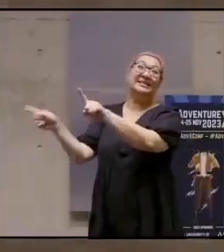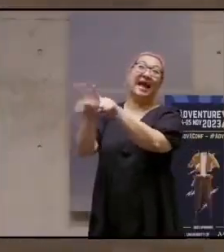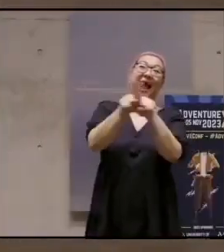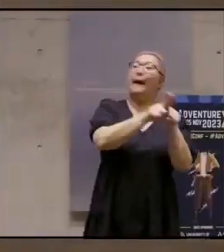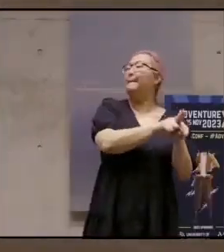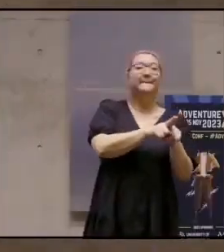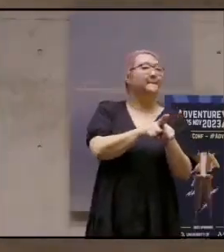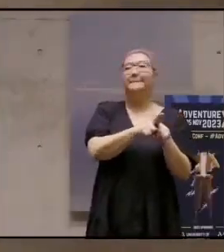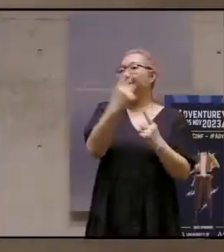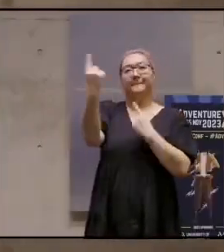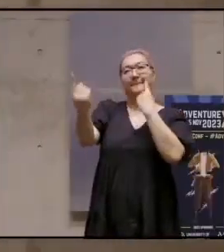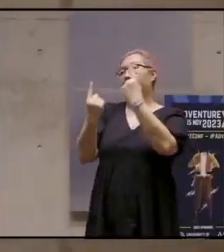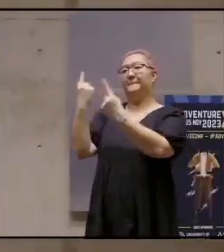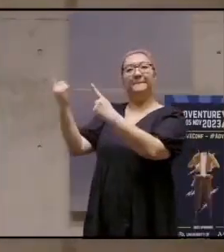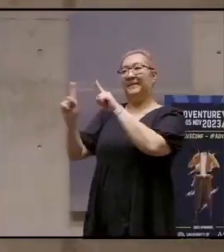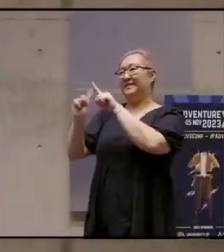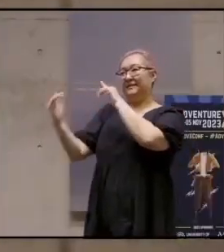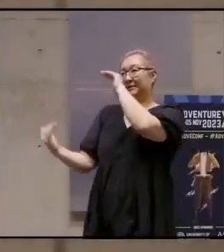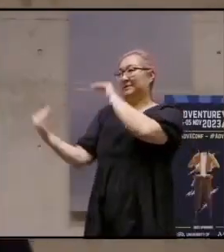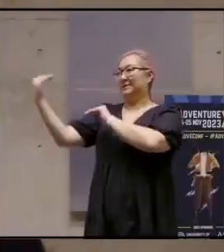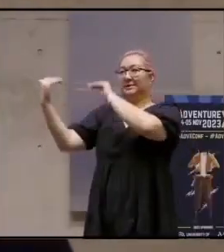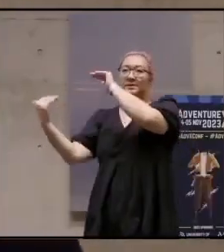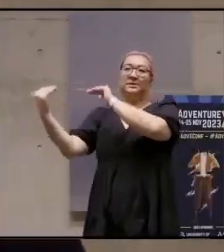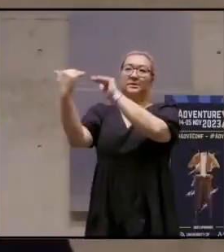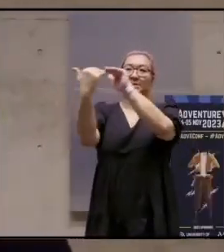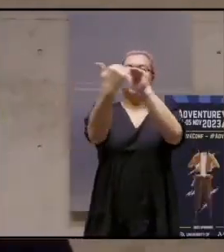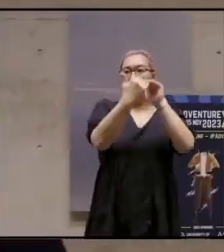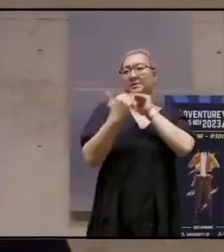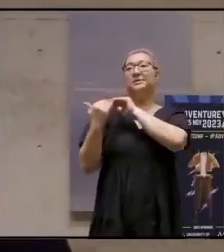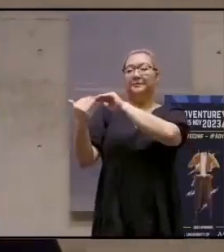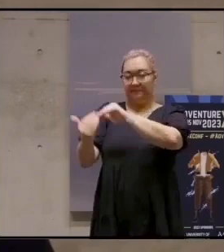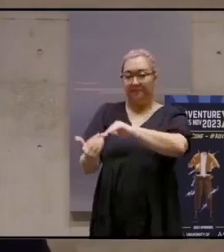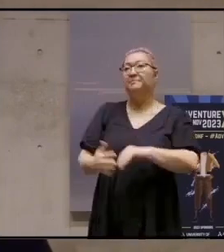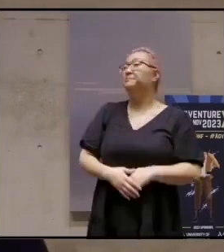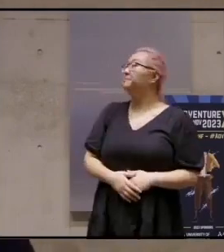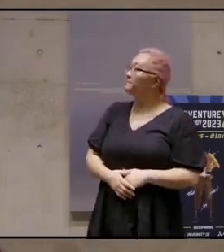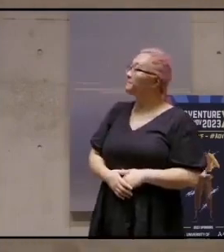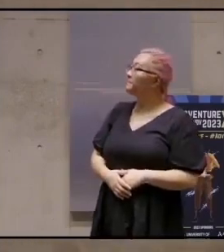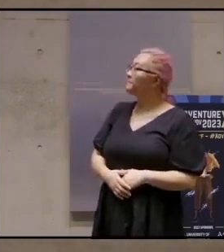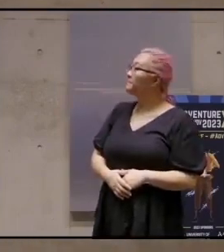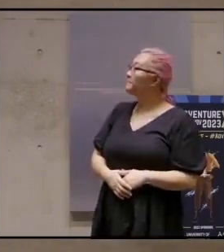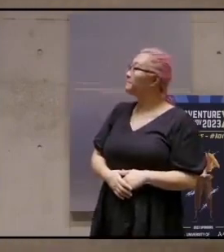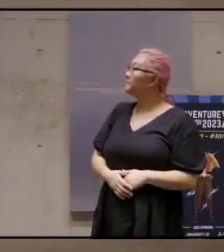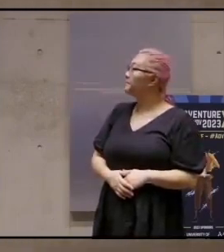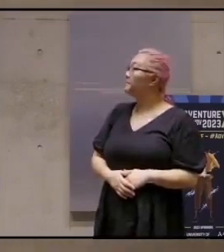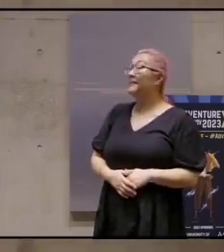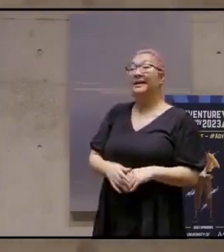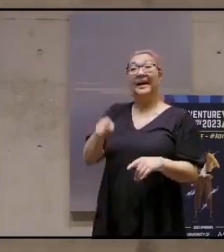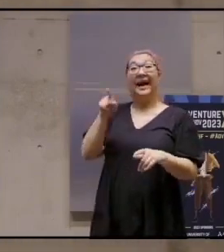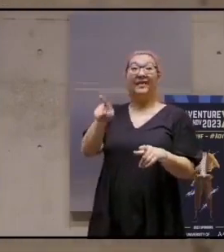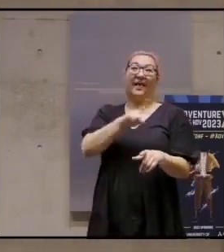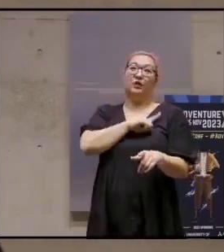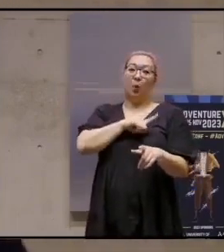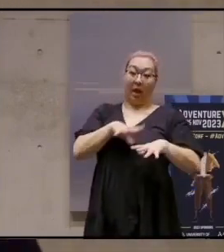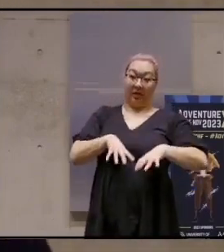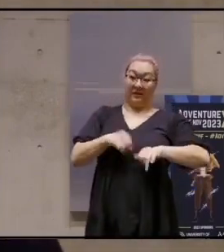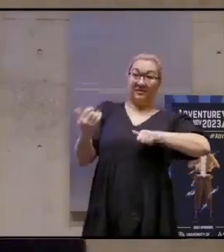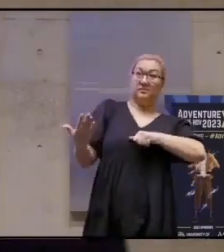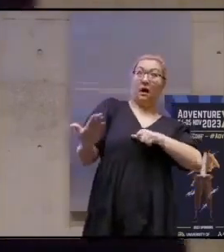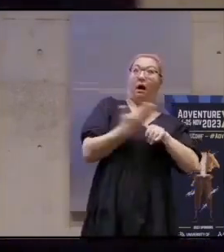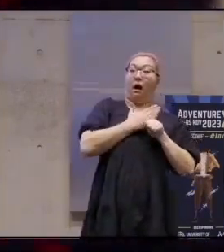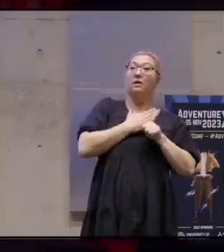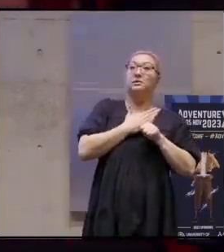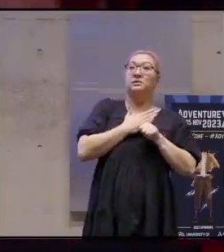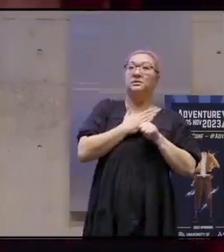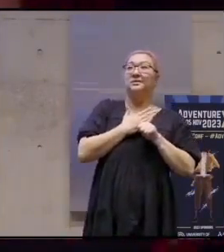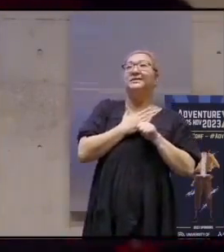them should be met where they are. And that's one of the purposes, by the way, of finding out about them in the onboarding session. There are a few